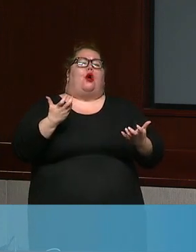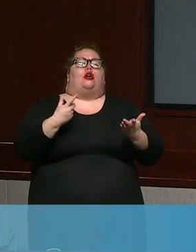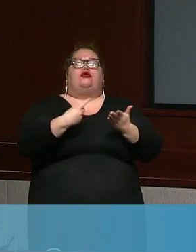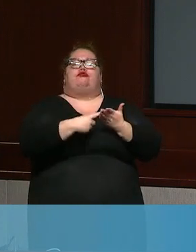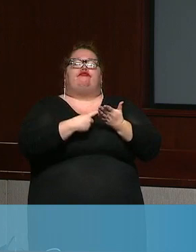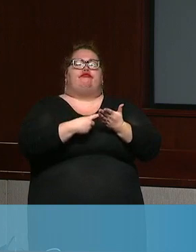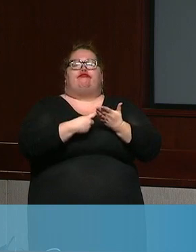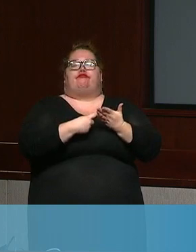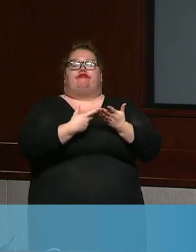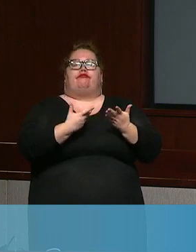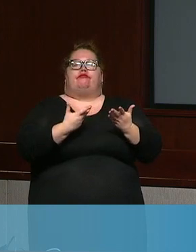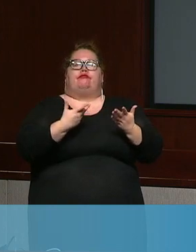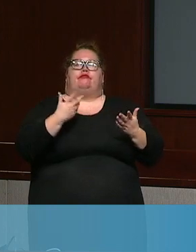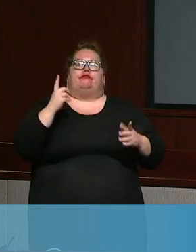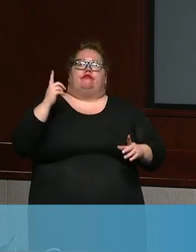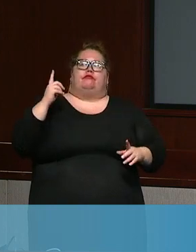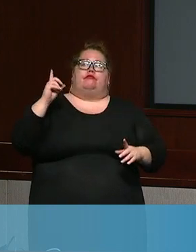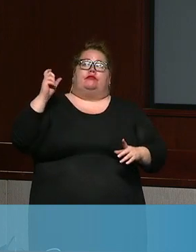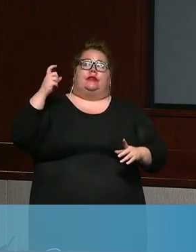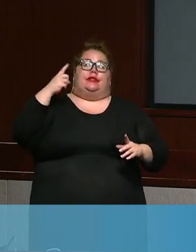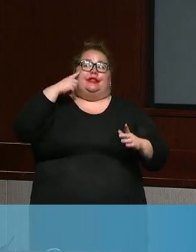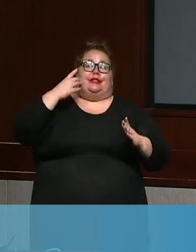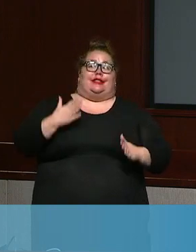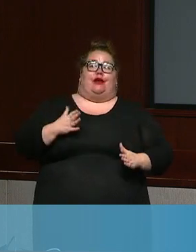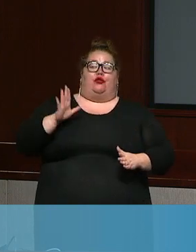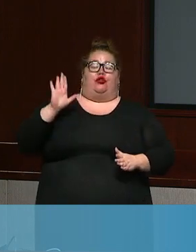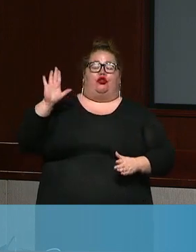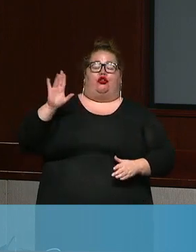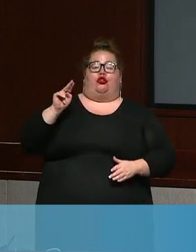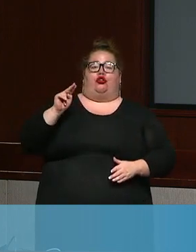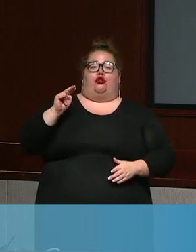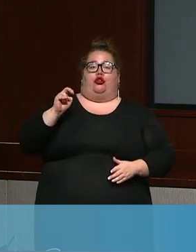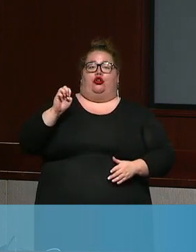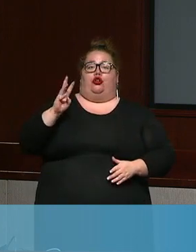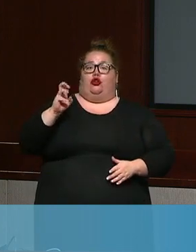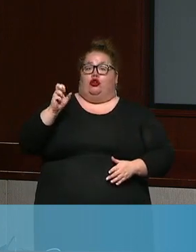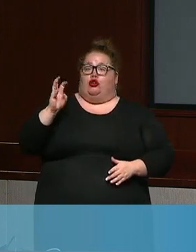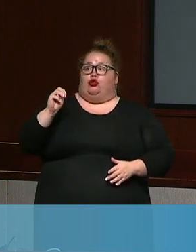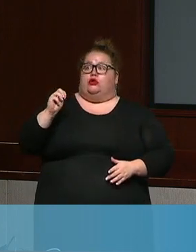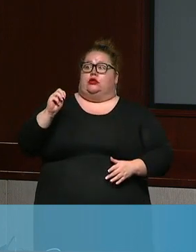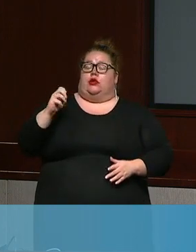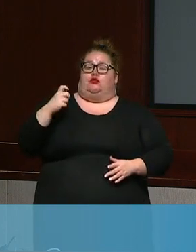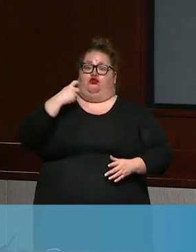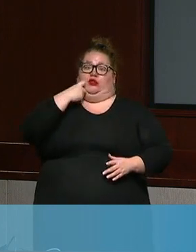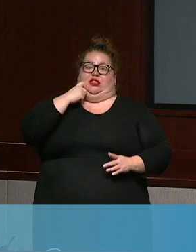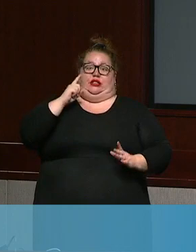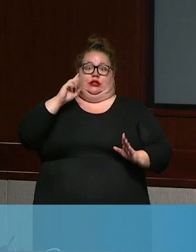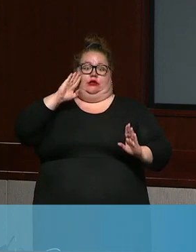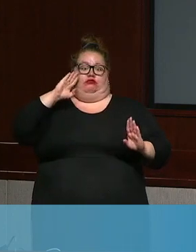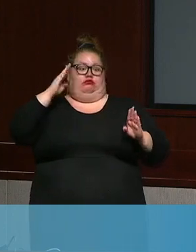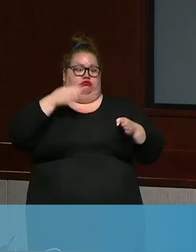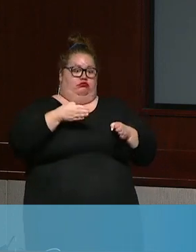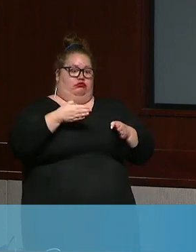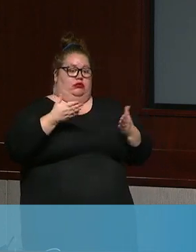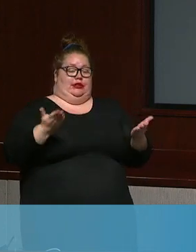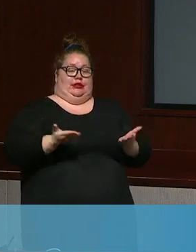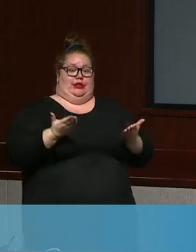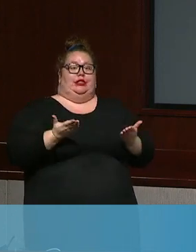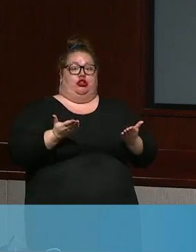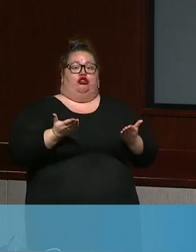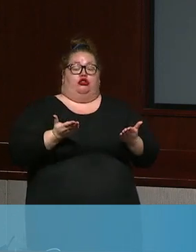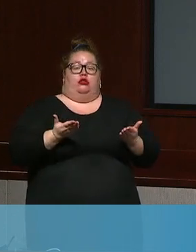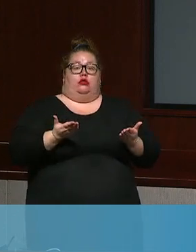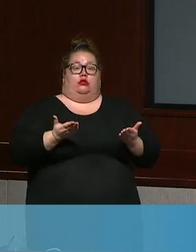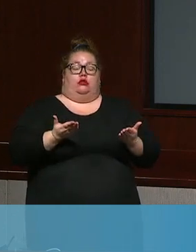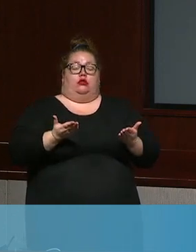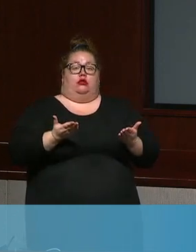generally Governor Newsom really turned his focus to the San Joaquin Valley this week. Of course, sending all of this aid and these